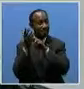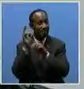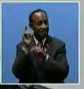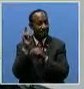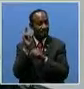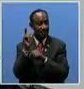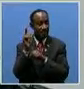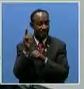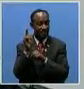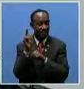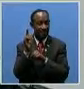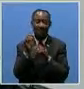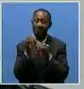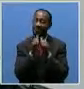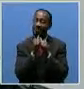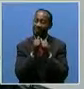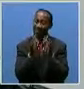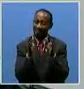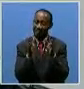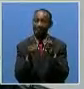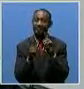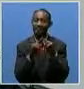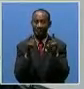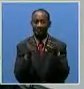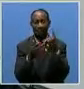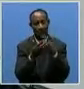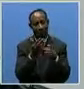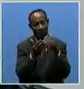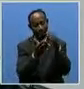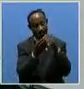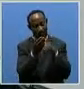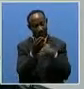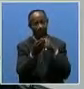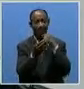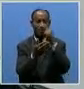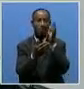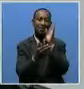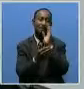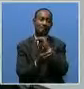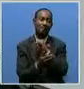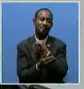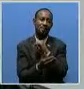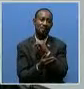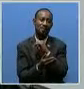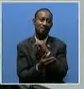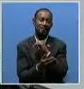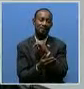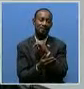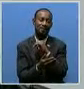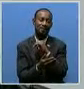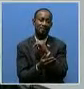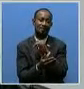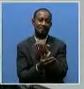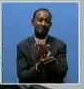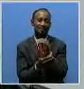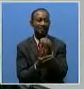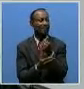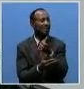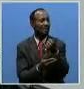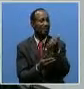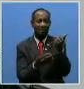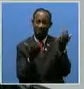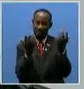was nothing else other than the things I've said here. It was for nothing else other than the things I said